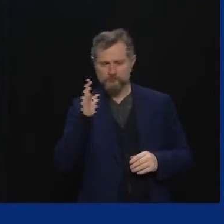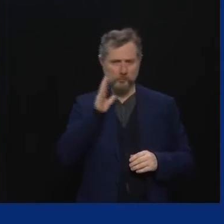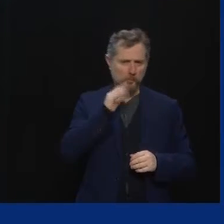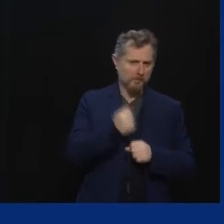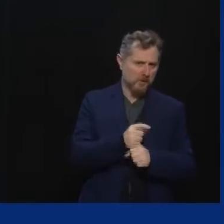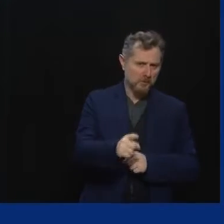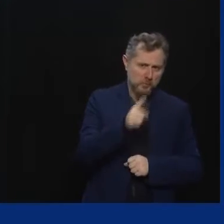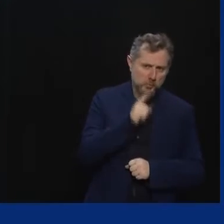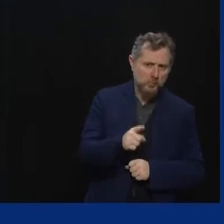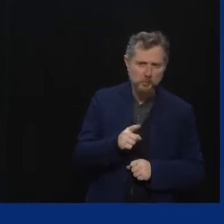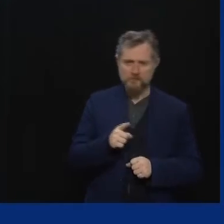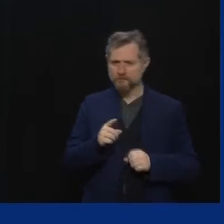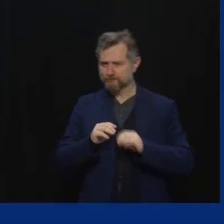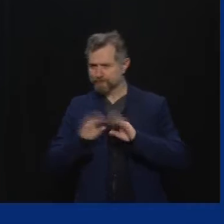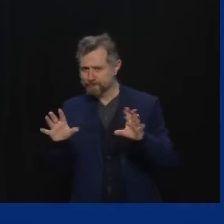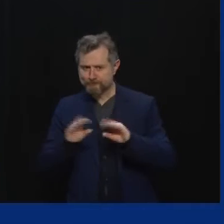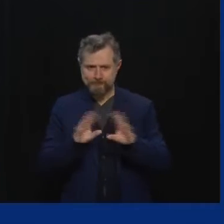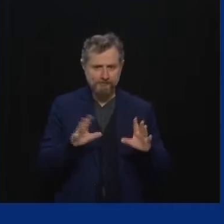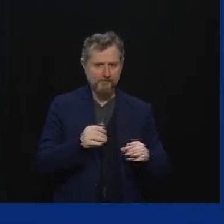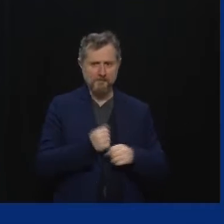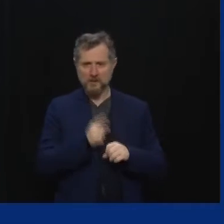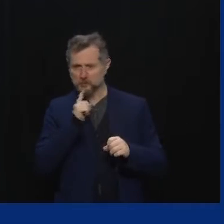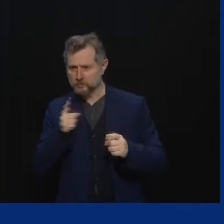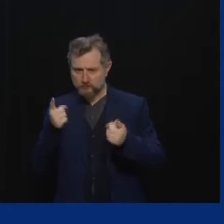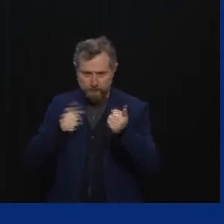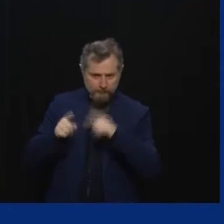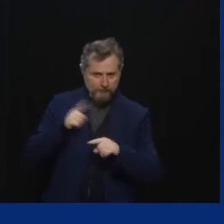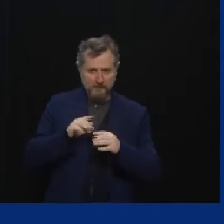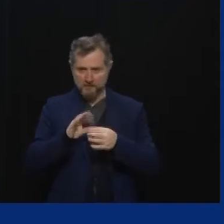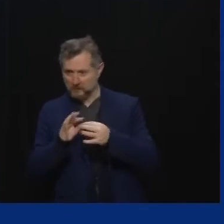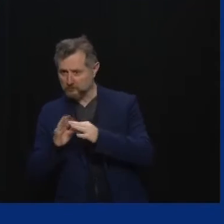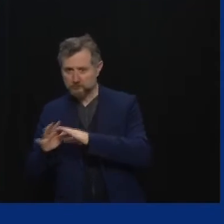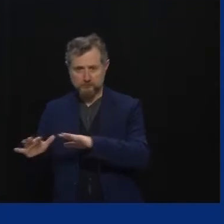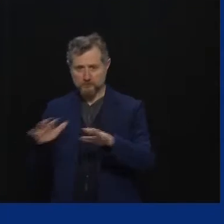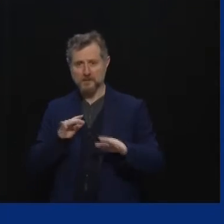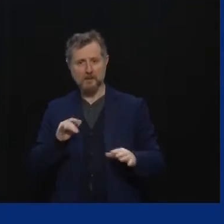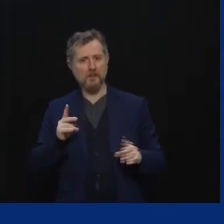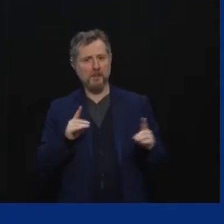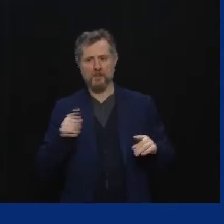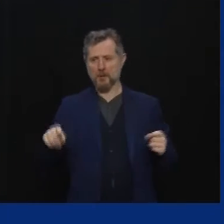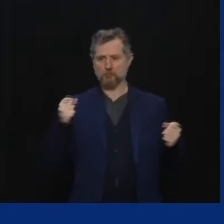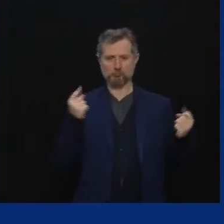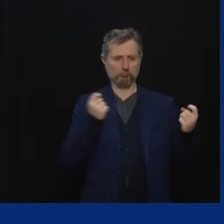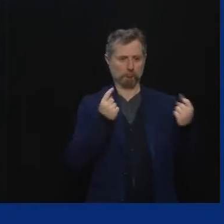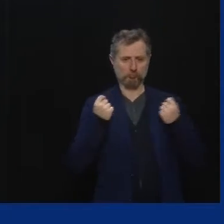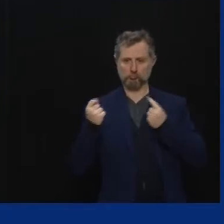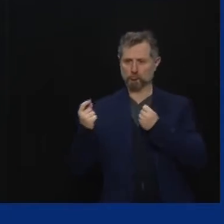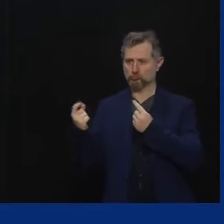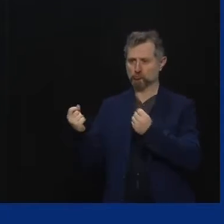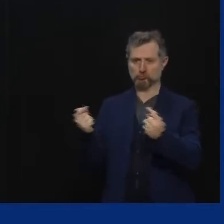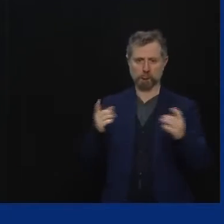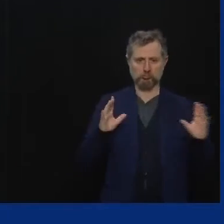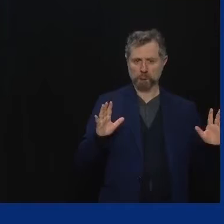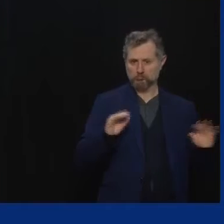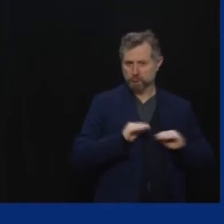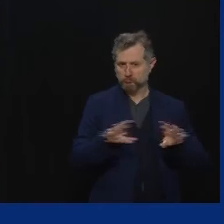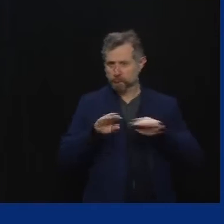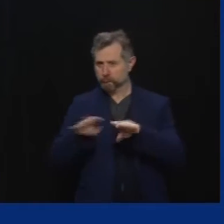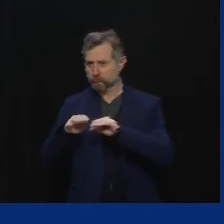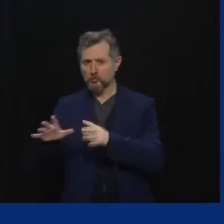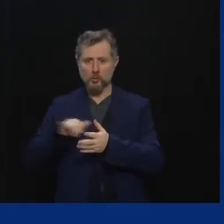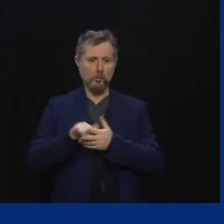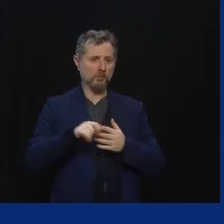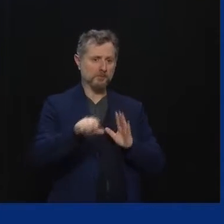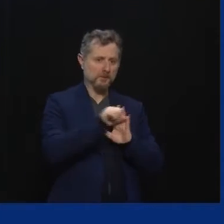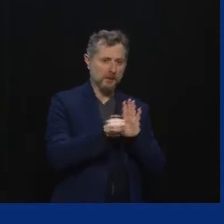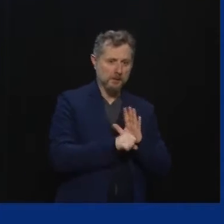confusion with the public, so people can anticipate a different area of collaboration when it comes to fighting the pandemic between the state of New York and the